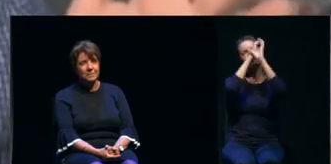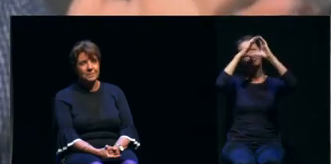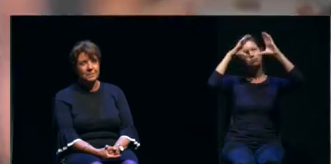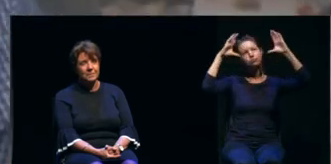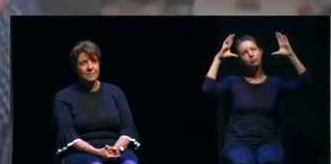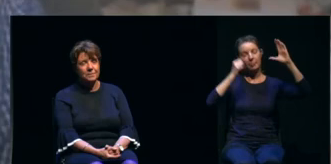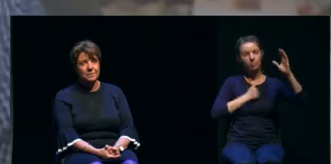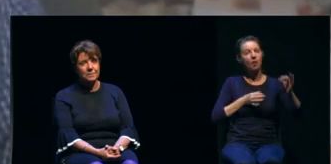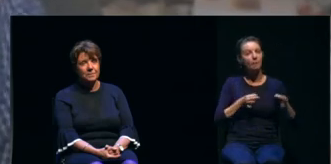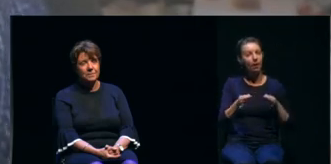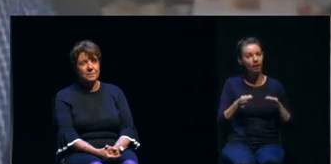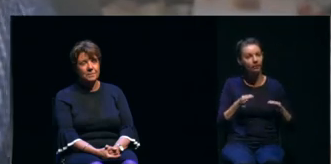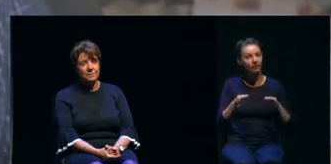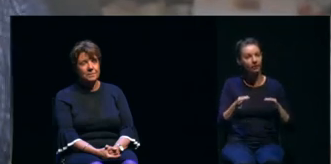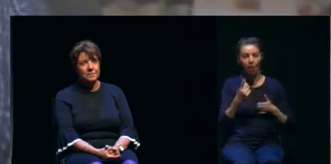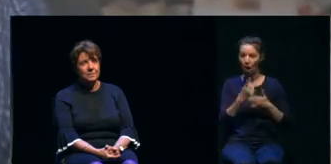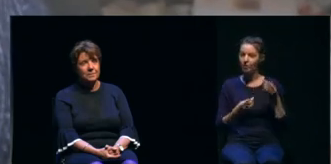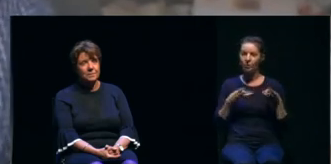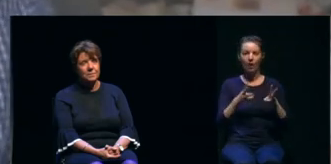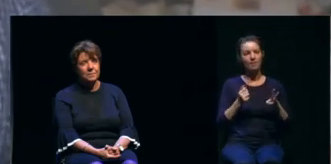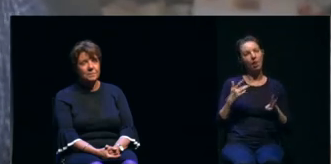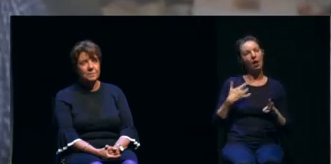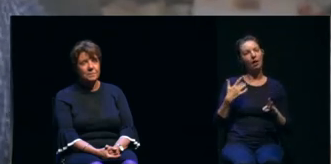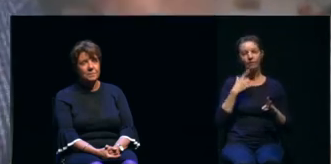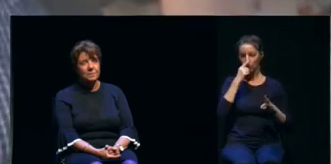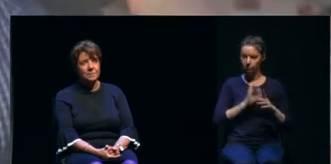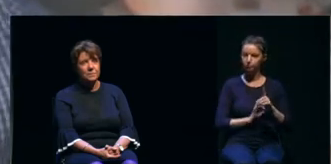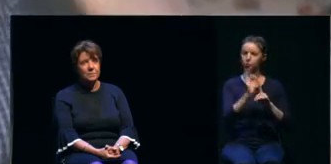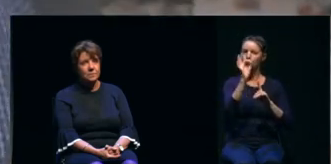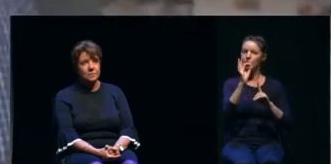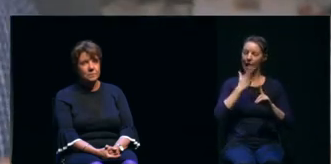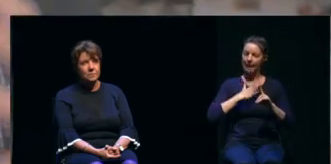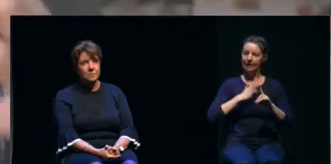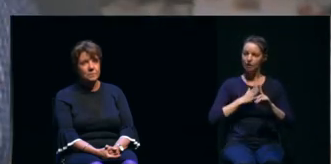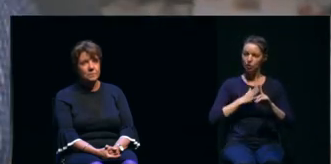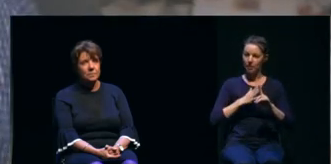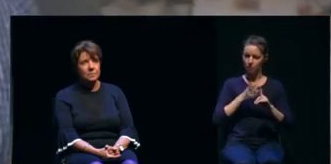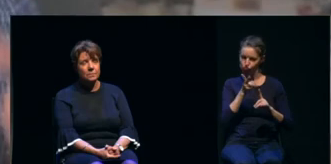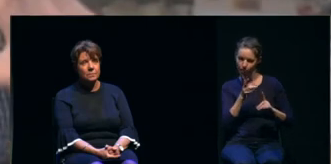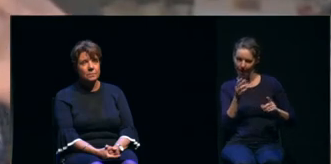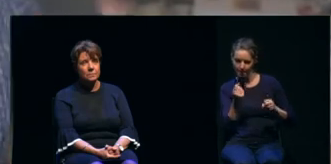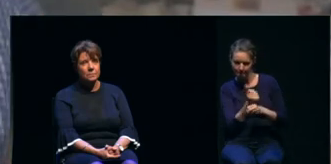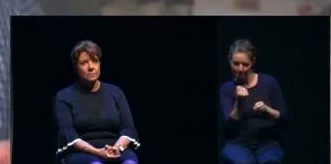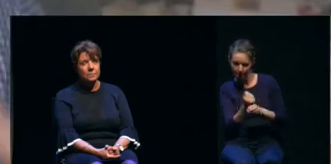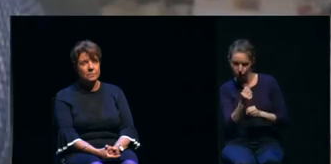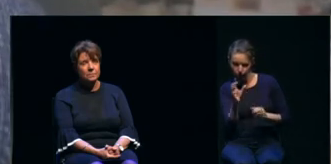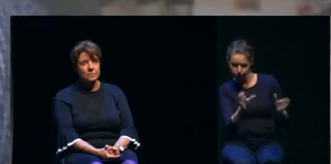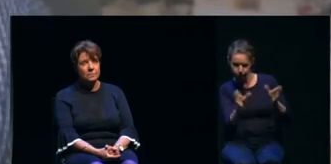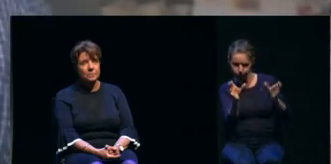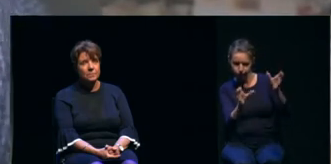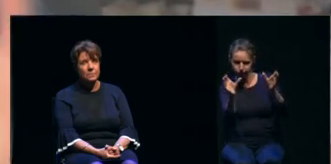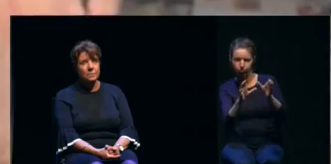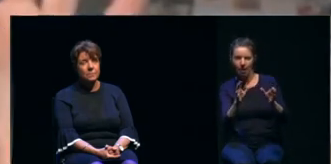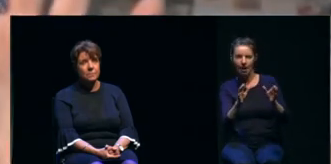that was my big plan. Like, that was the only way that my life could continue and be better. I would have to be rebuilt, but thin after a massive car